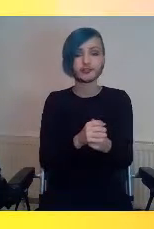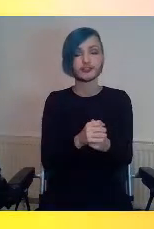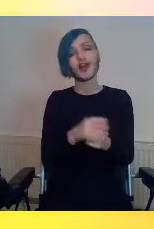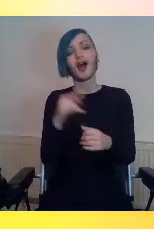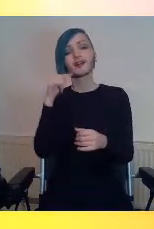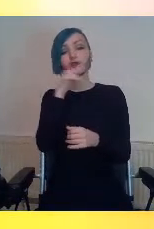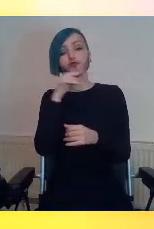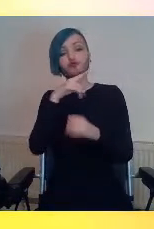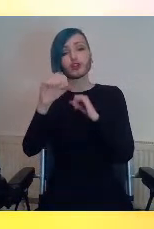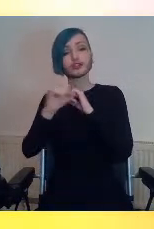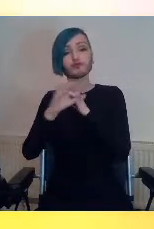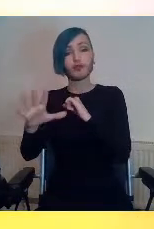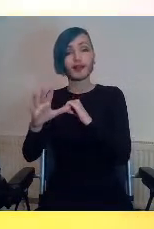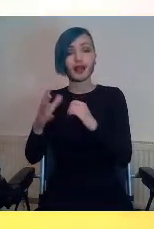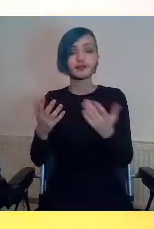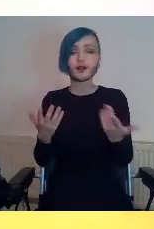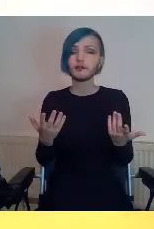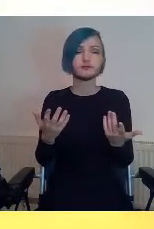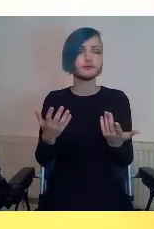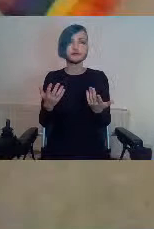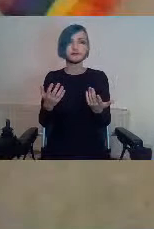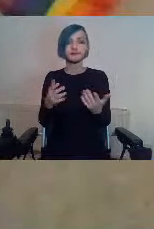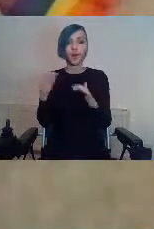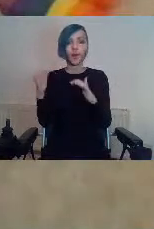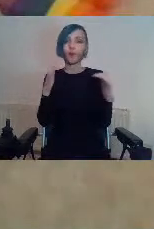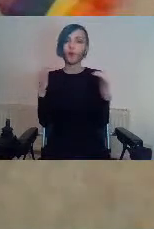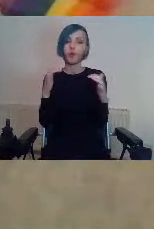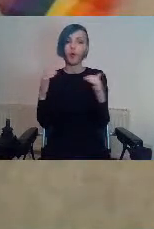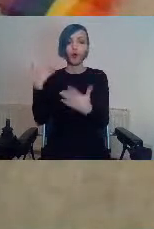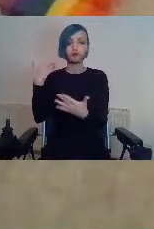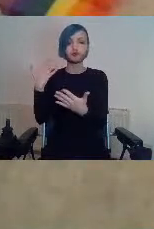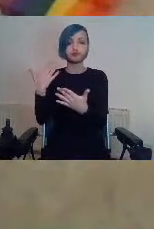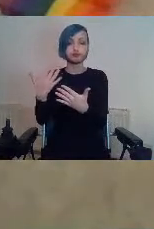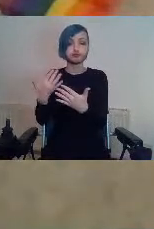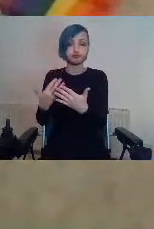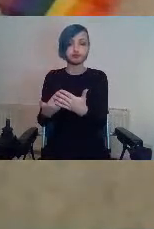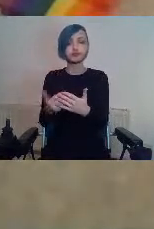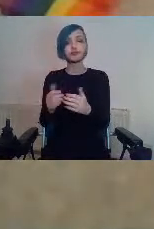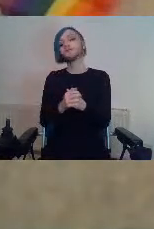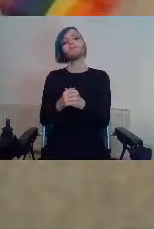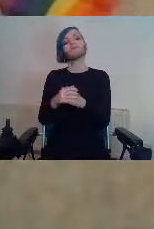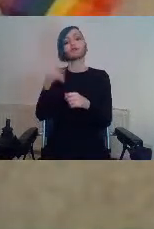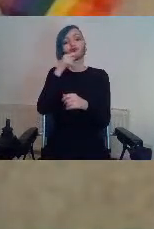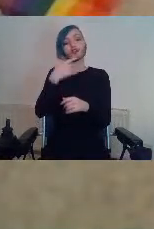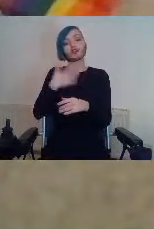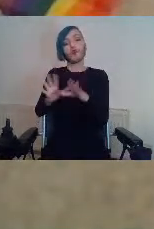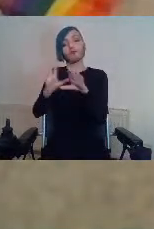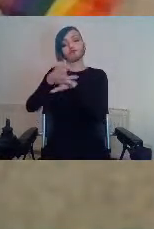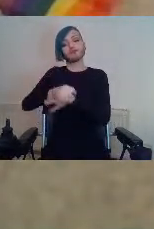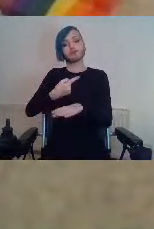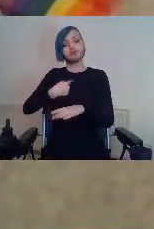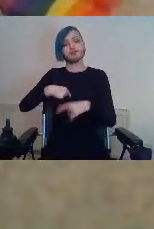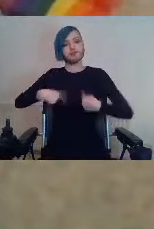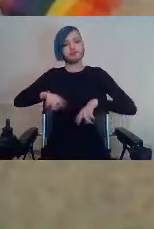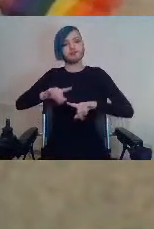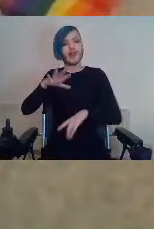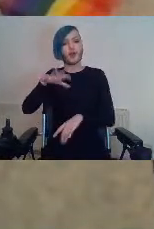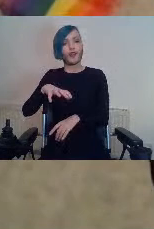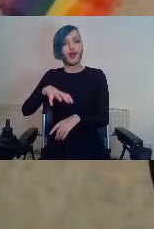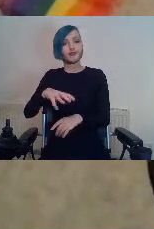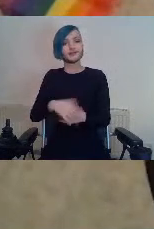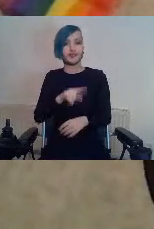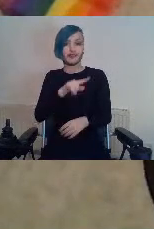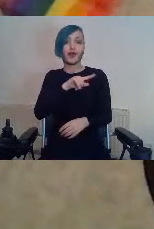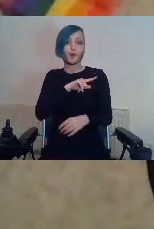have war with this country and they want to take our territory, and that is why they're